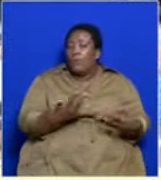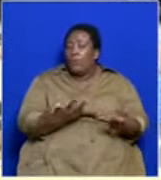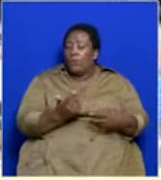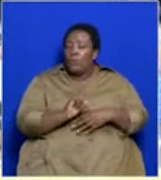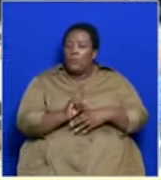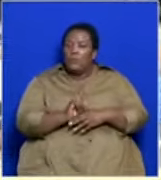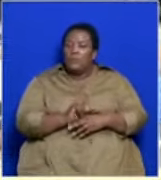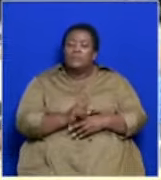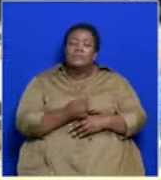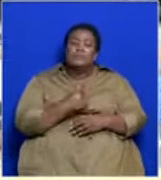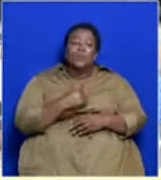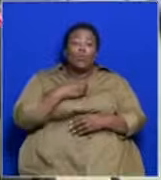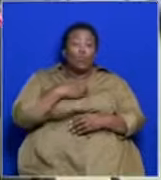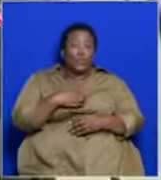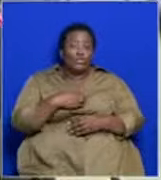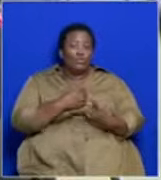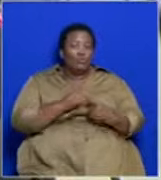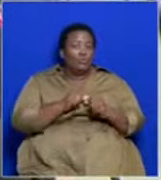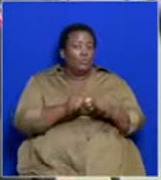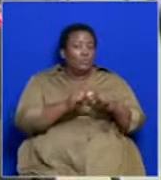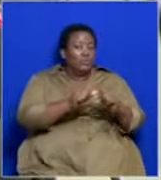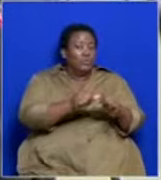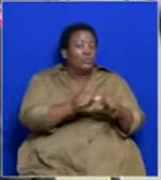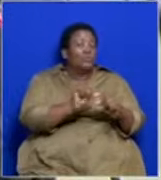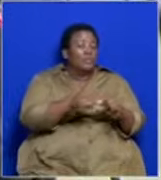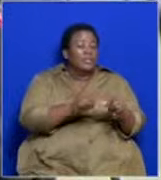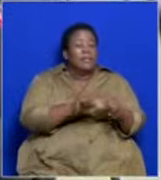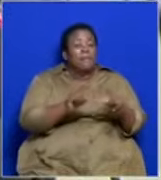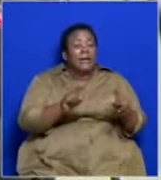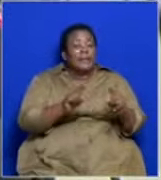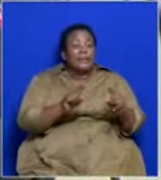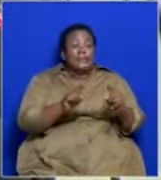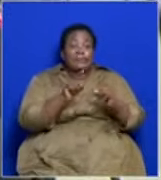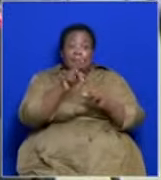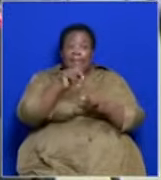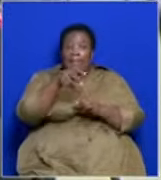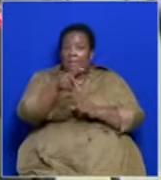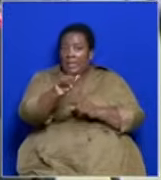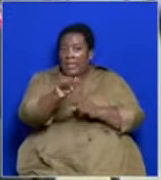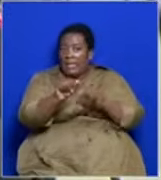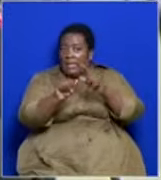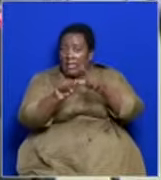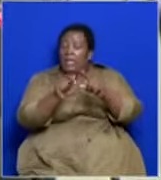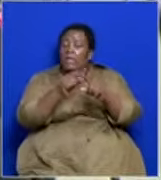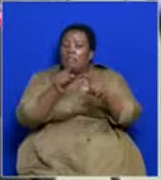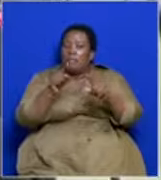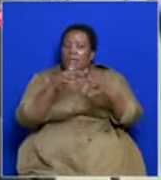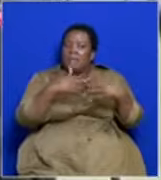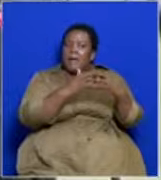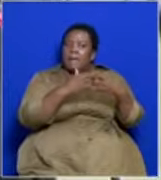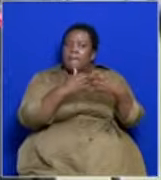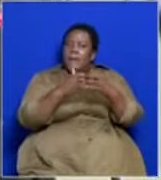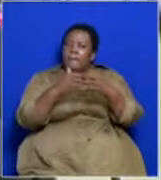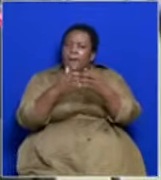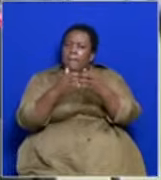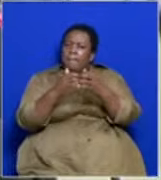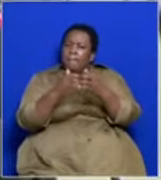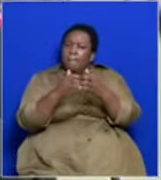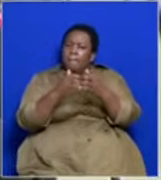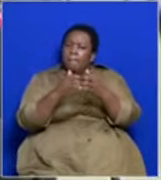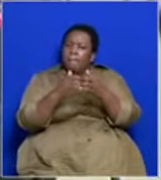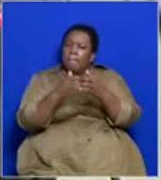so. But the prosecuting authority is the one to formulate the charges.